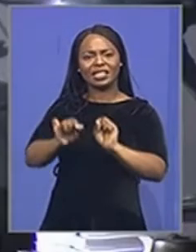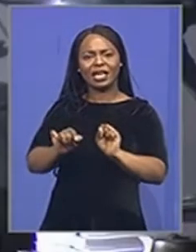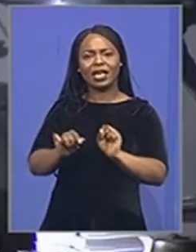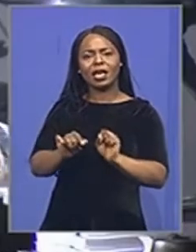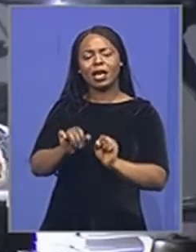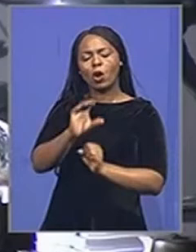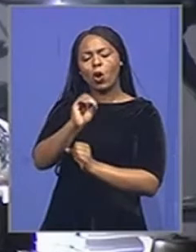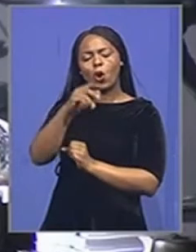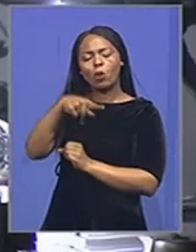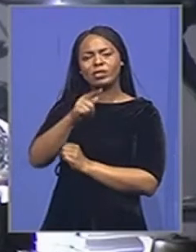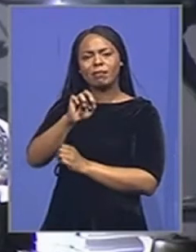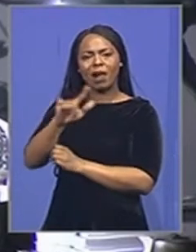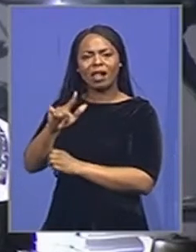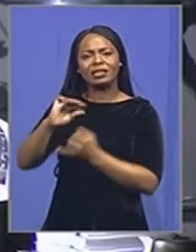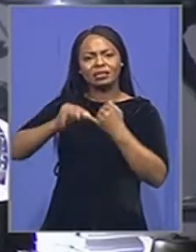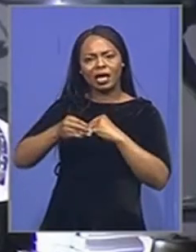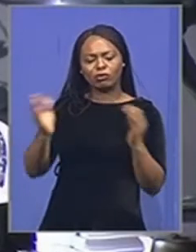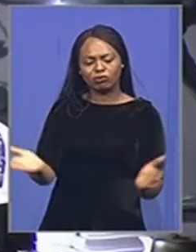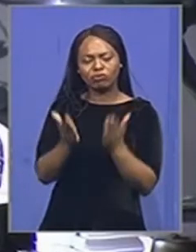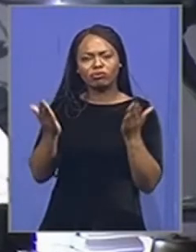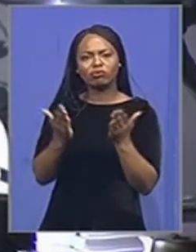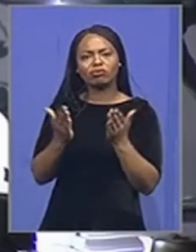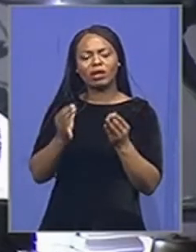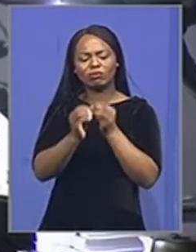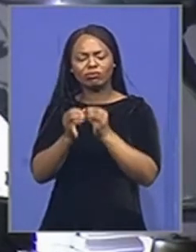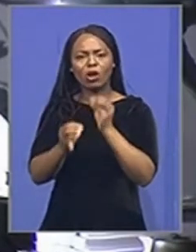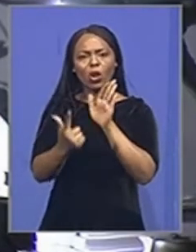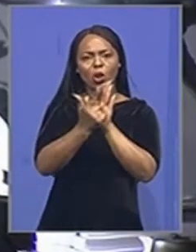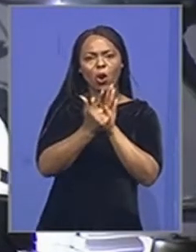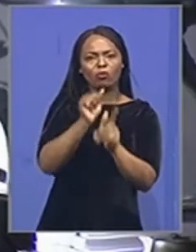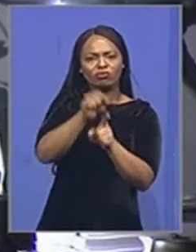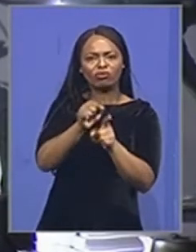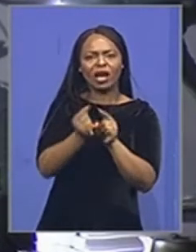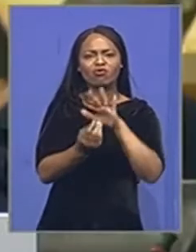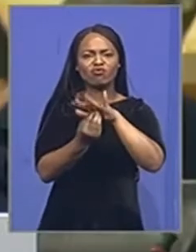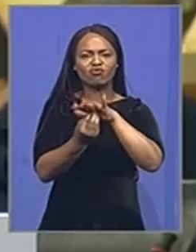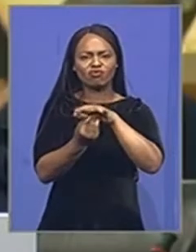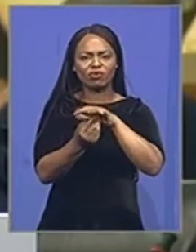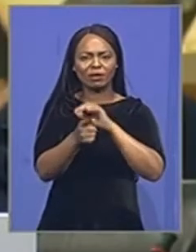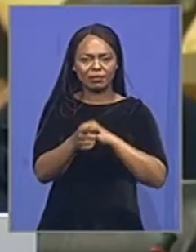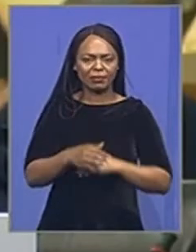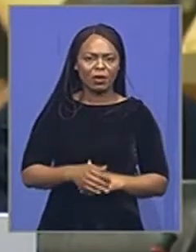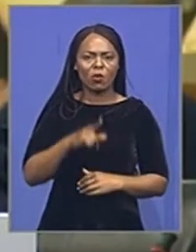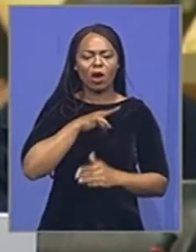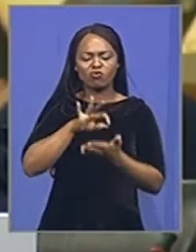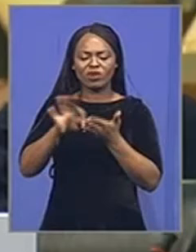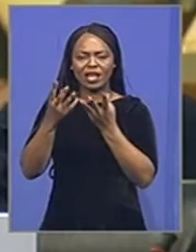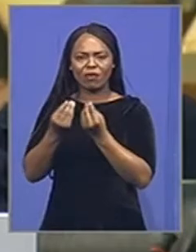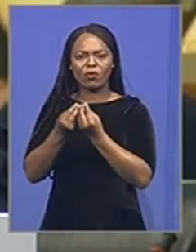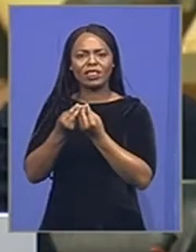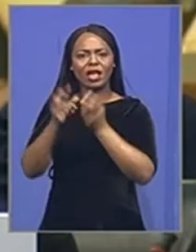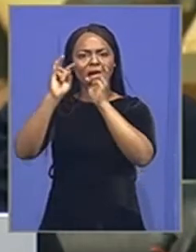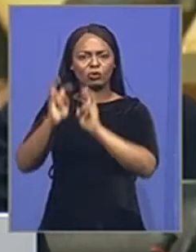go tlhotlheletsa melawana ya theko ya malatlha eo setlamo se neng se na le yona le Eskom. I did not appoint